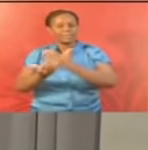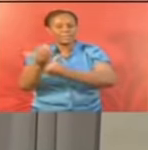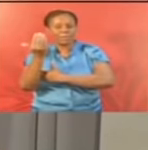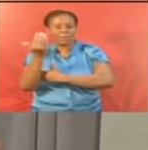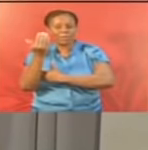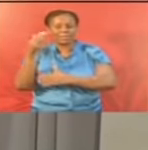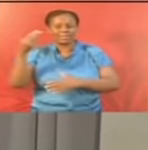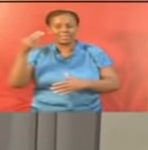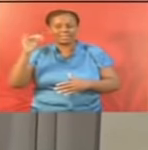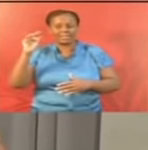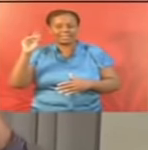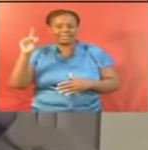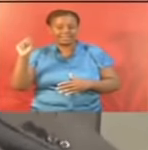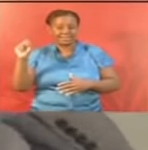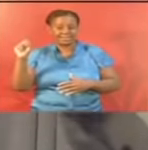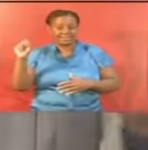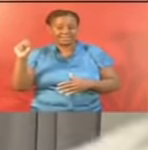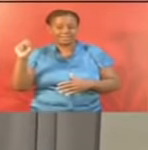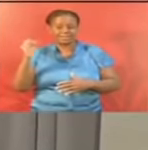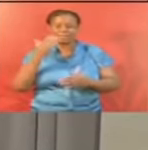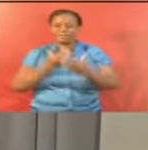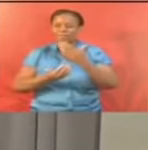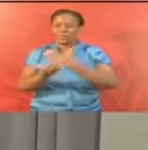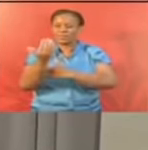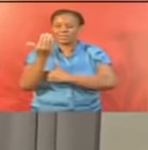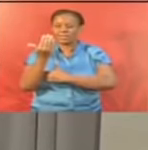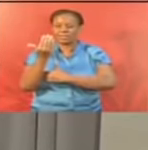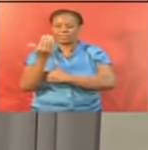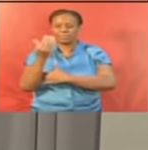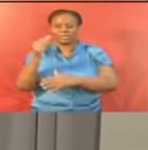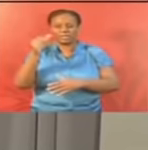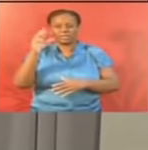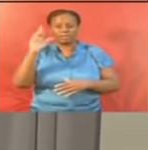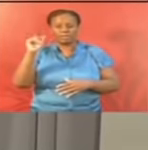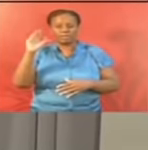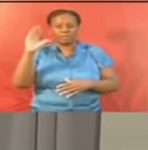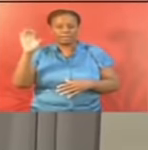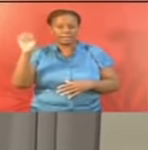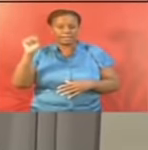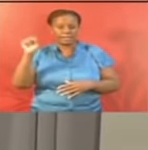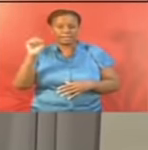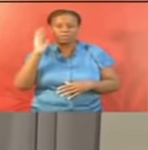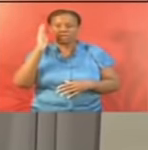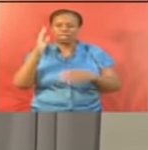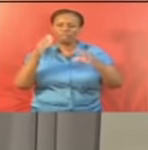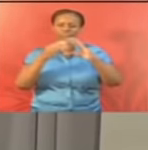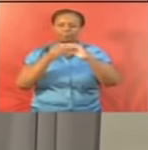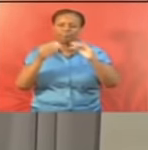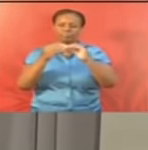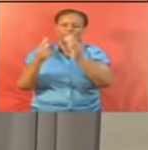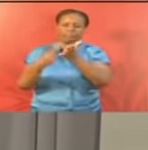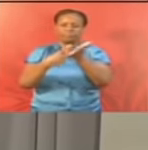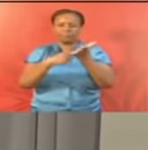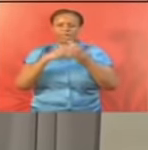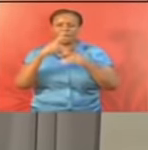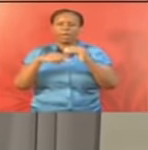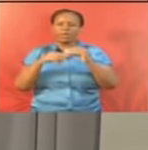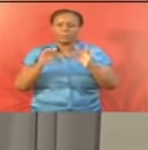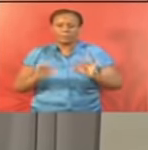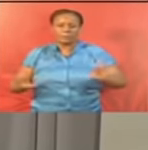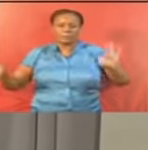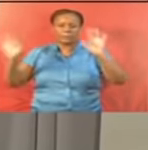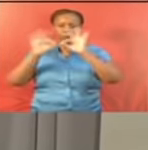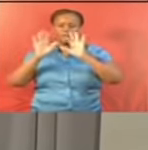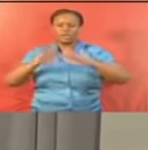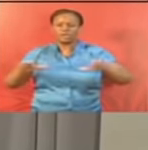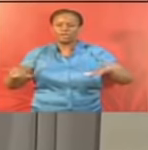morning to Miss Grace Sukhchan, who will talk to us this morning about the importance of vaccinations for children.